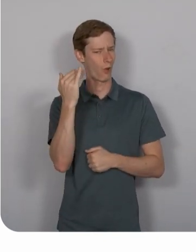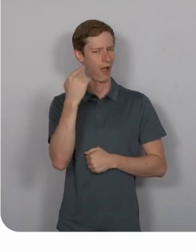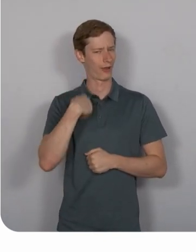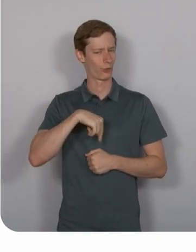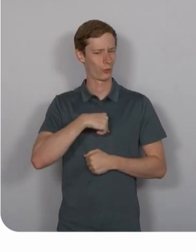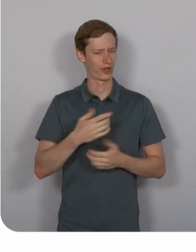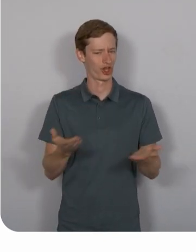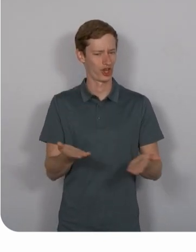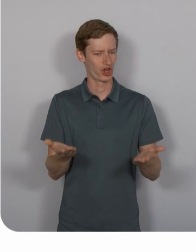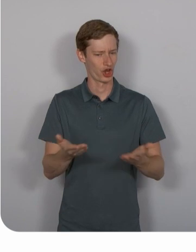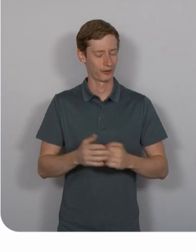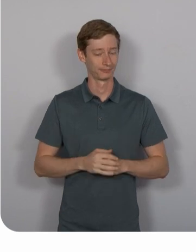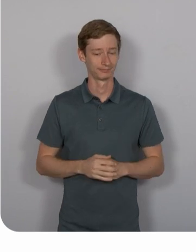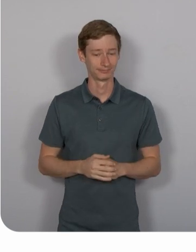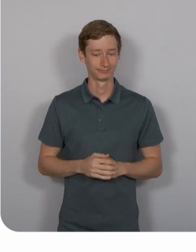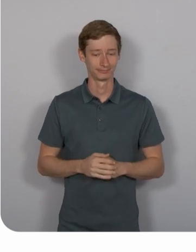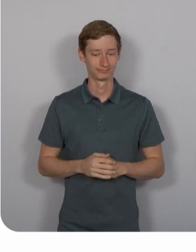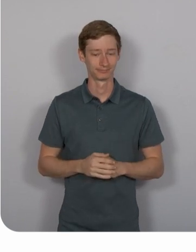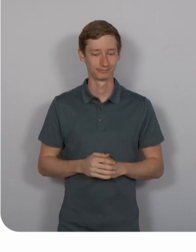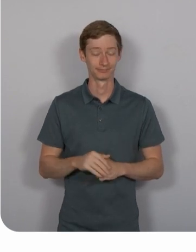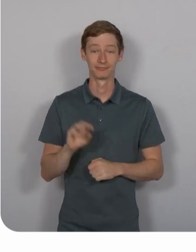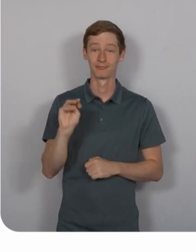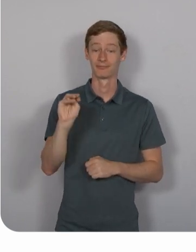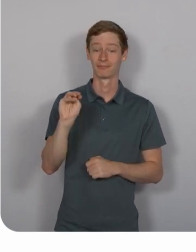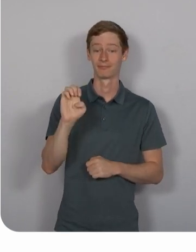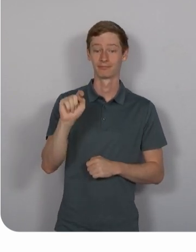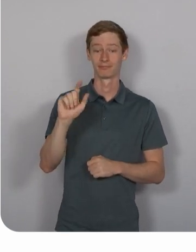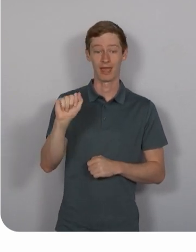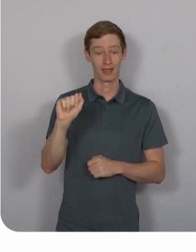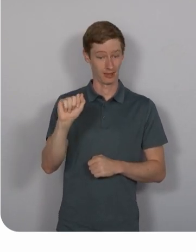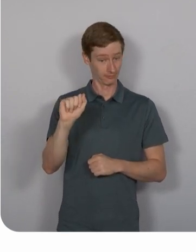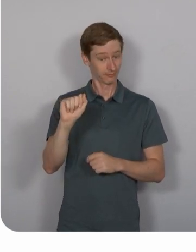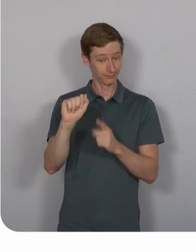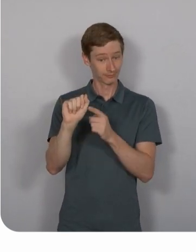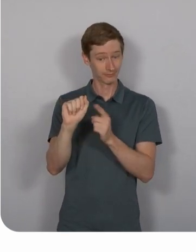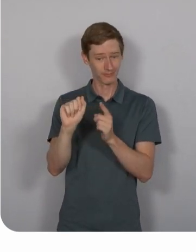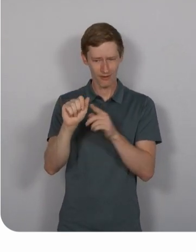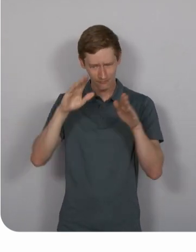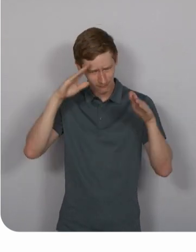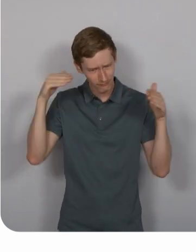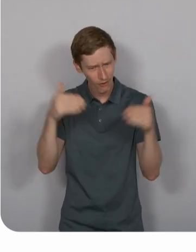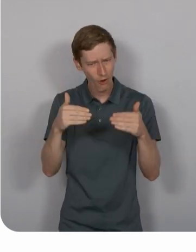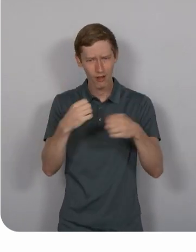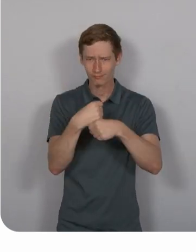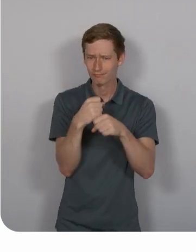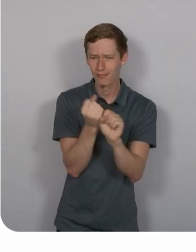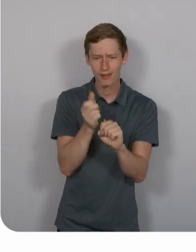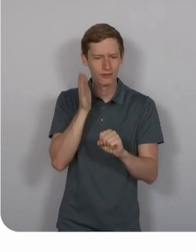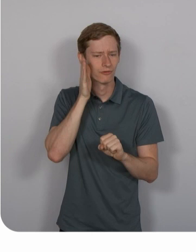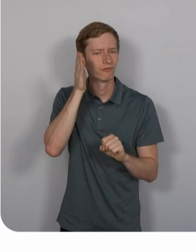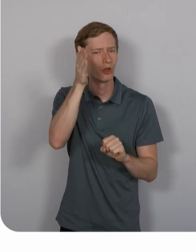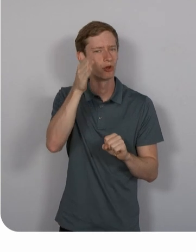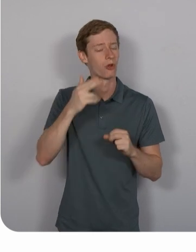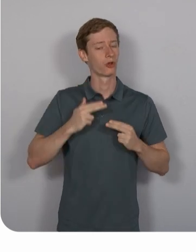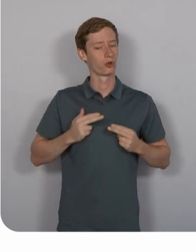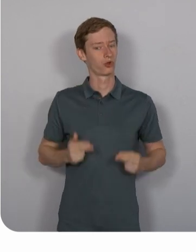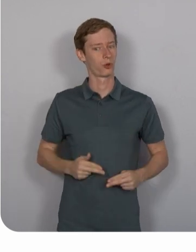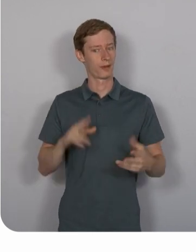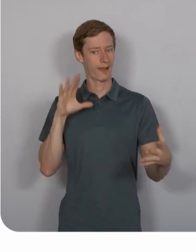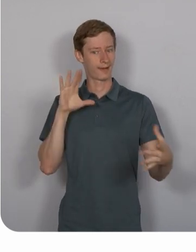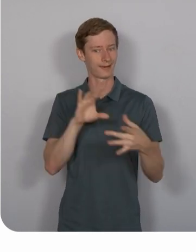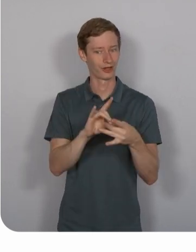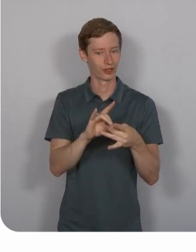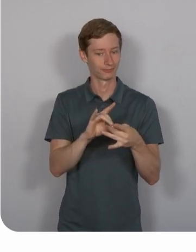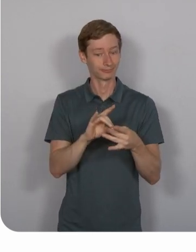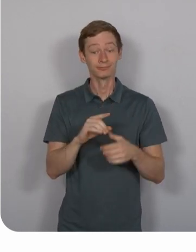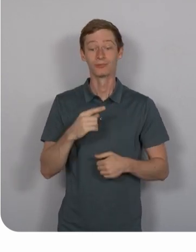to talk about why we're here. At Meta, we are focused on building the future